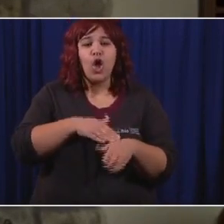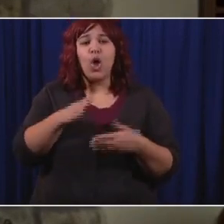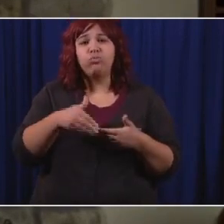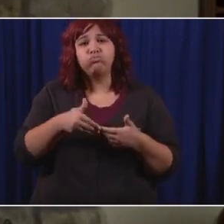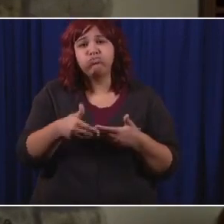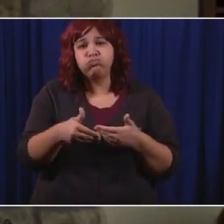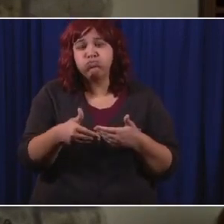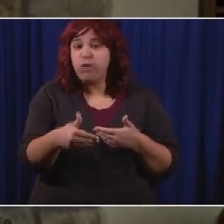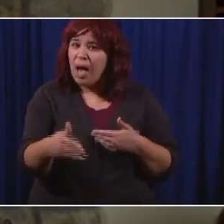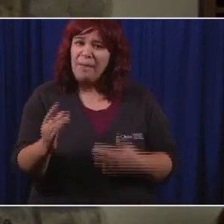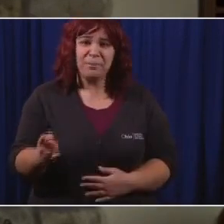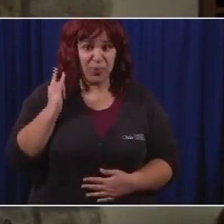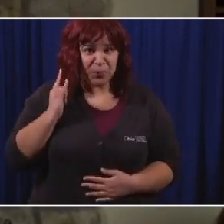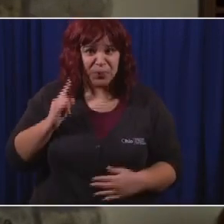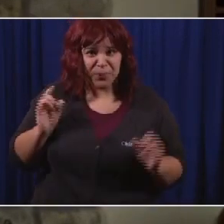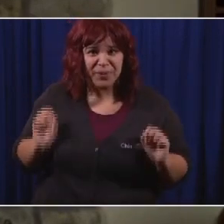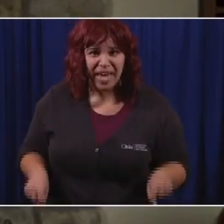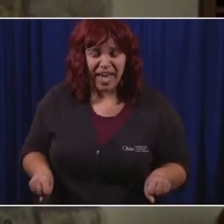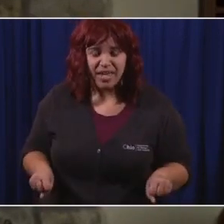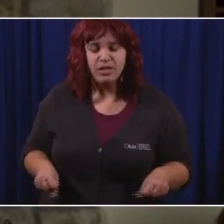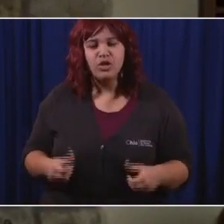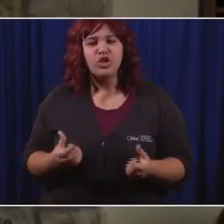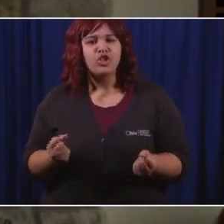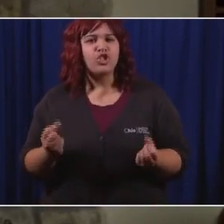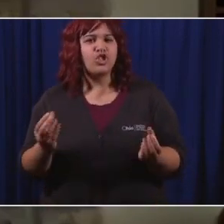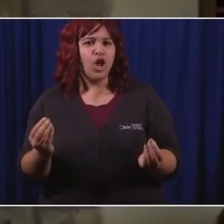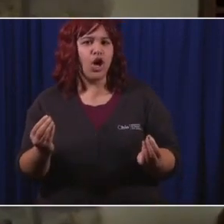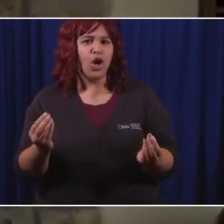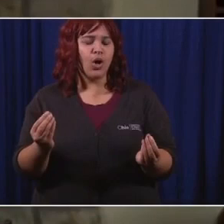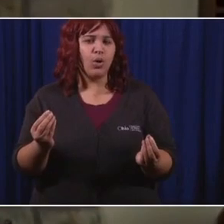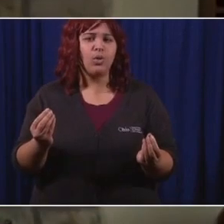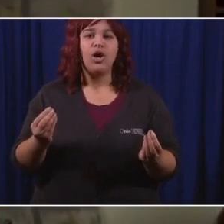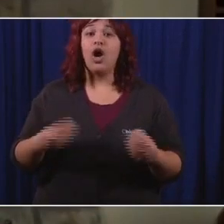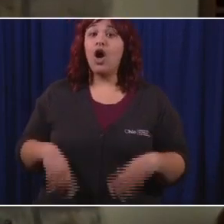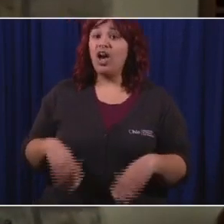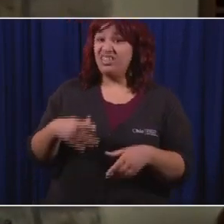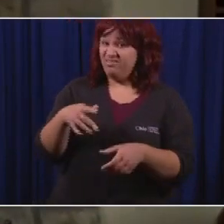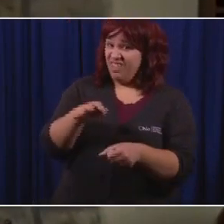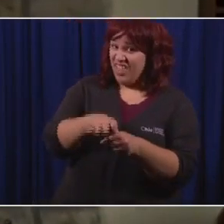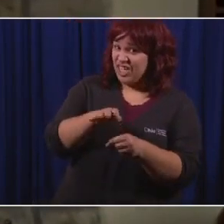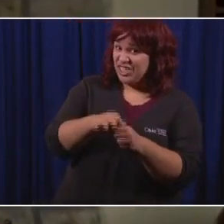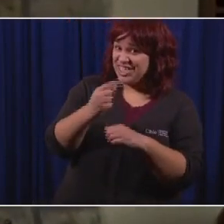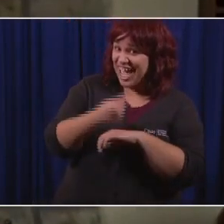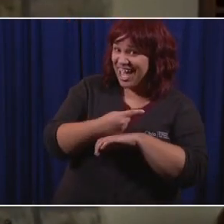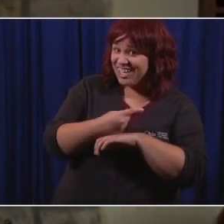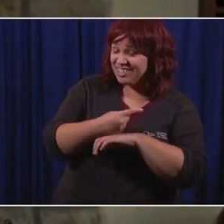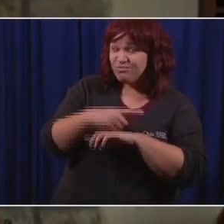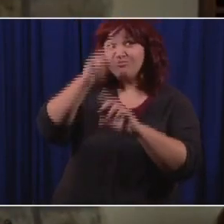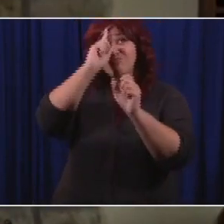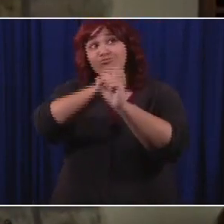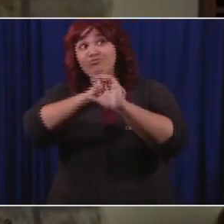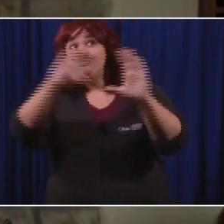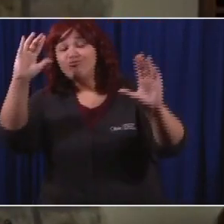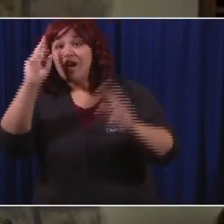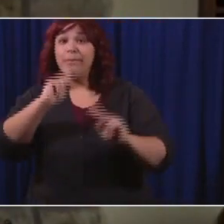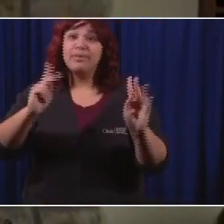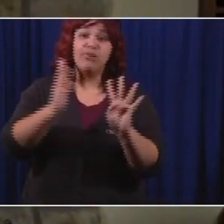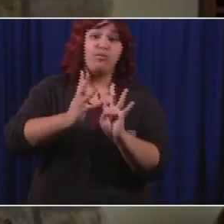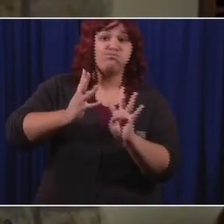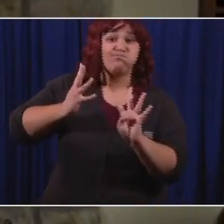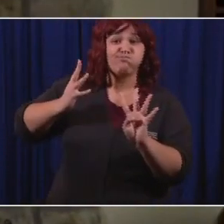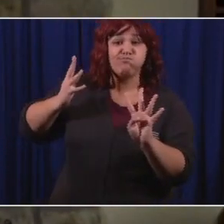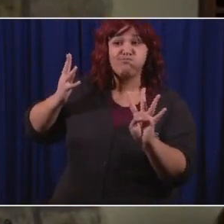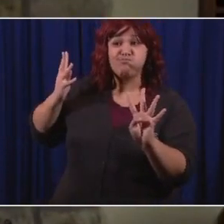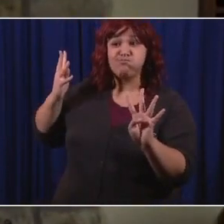of that. You put a lot of people together on Election Day in a line, that could be problematic. So is the